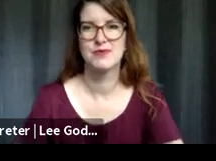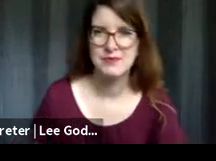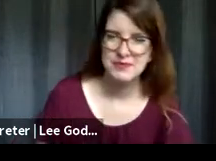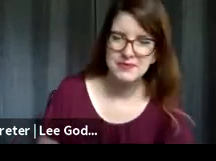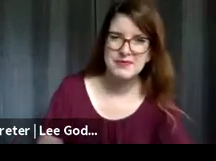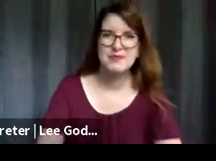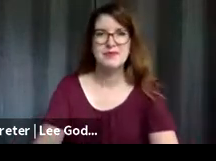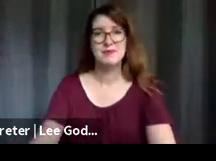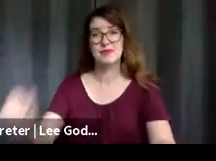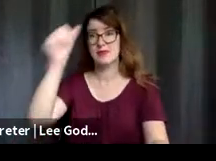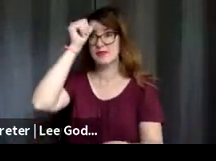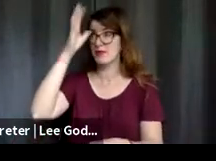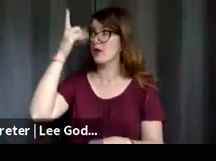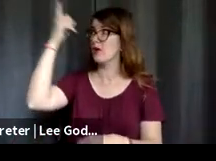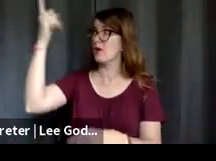Yes,